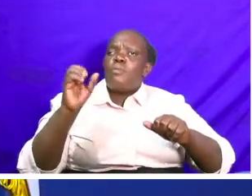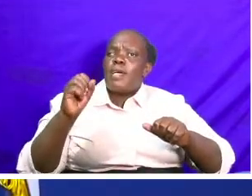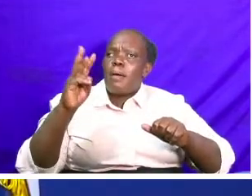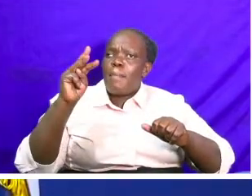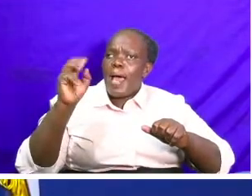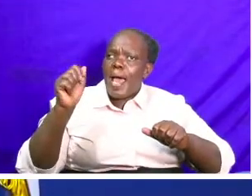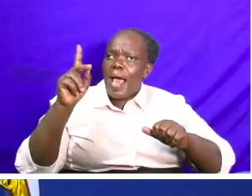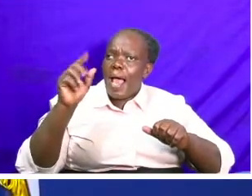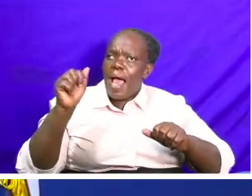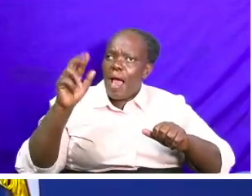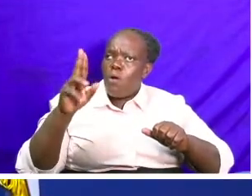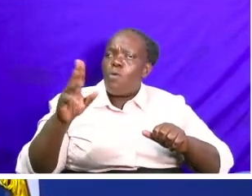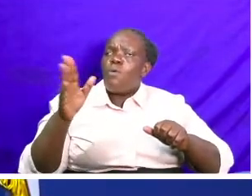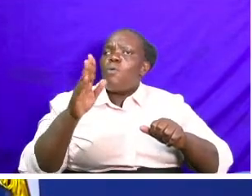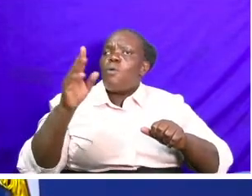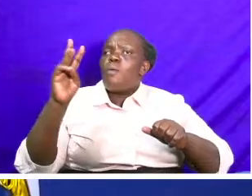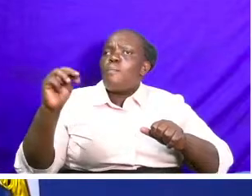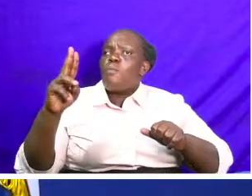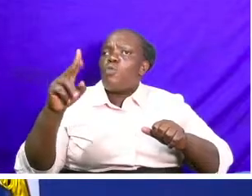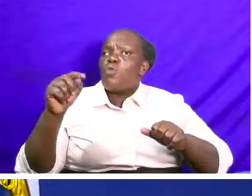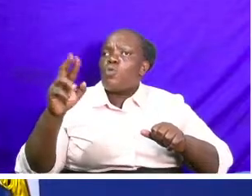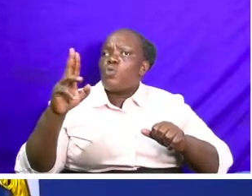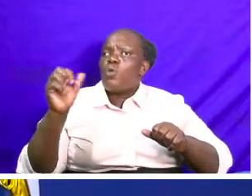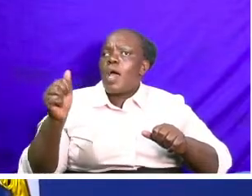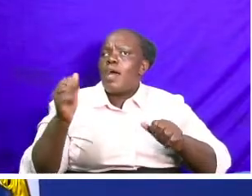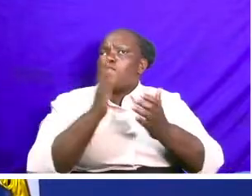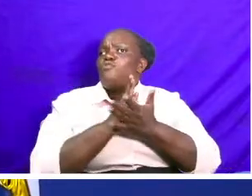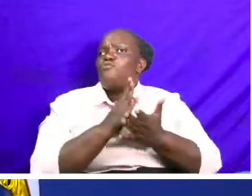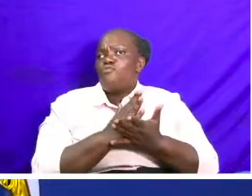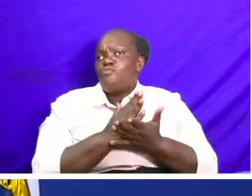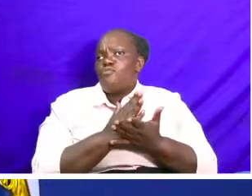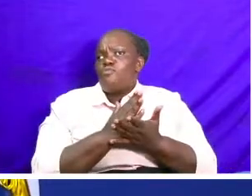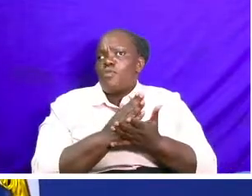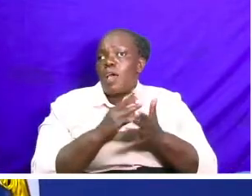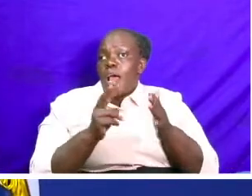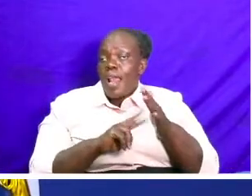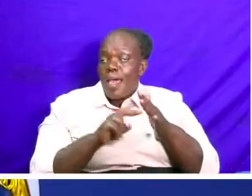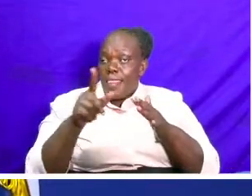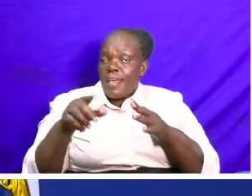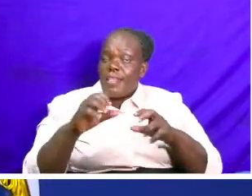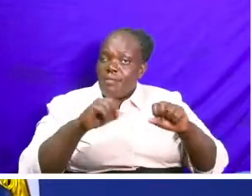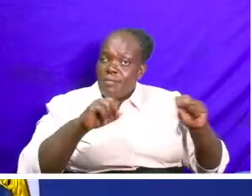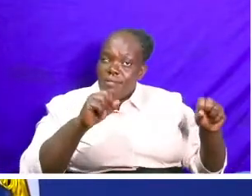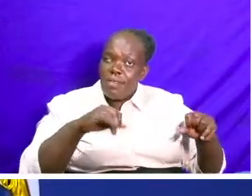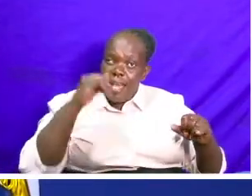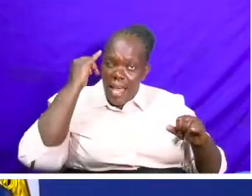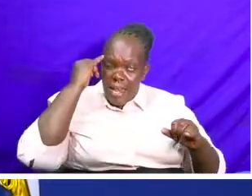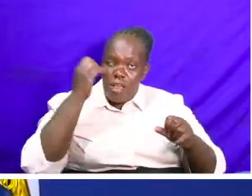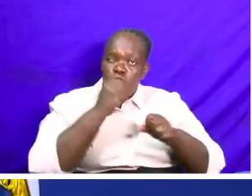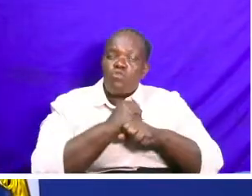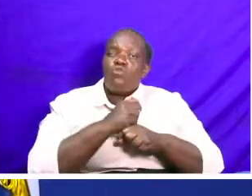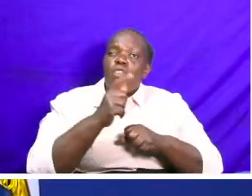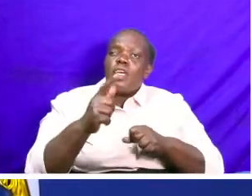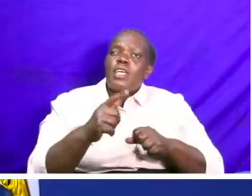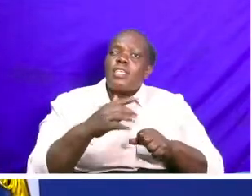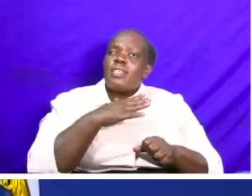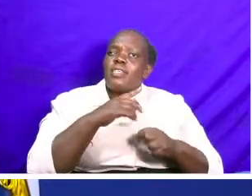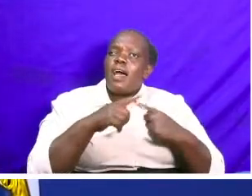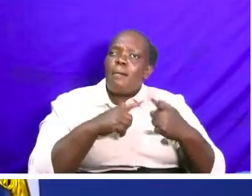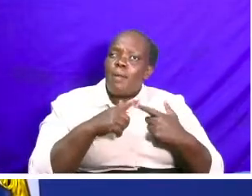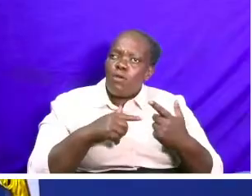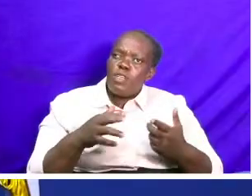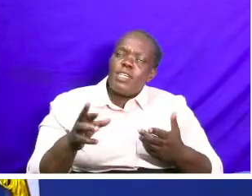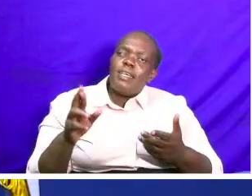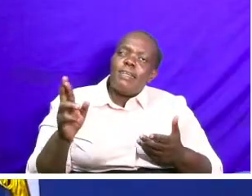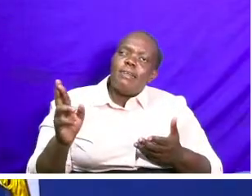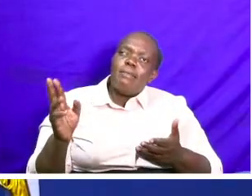had an extensive conversation with him, and under this Uwiano initiative, please do so. It's about